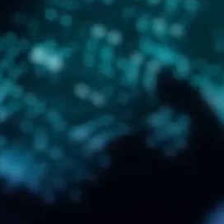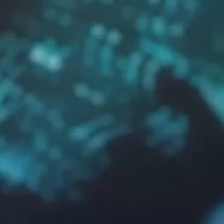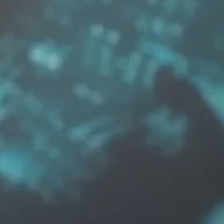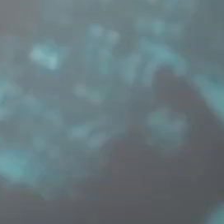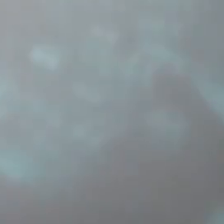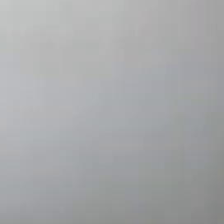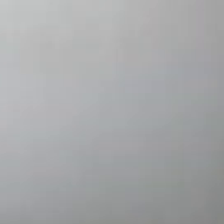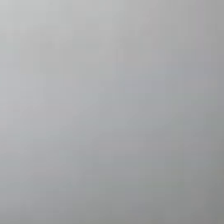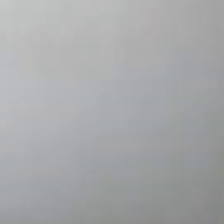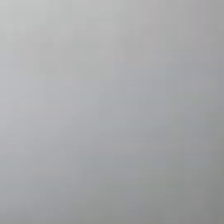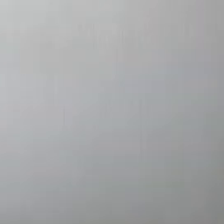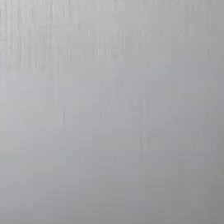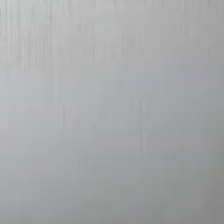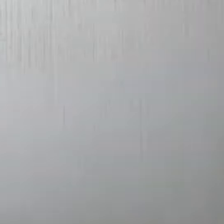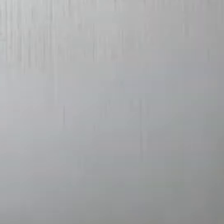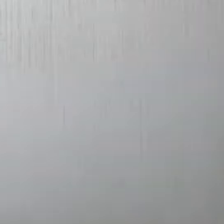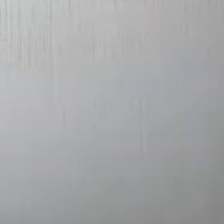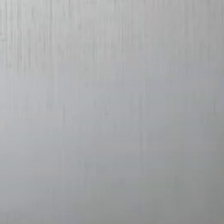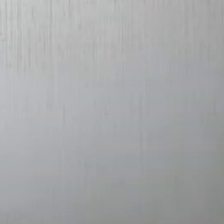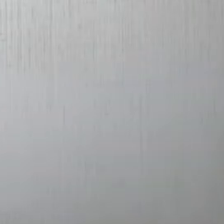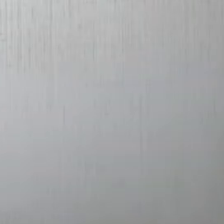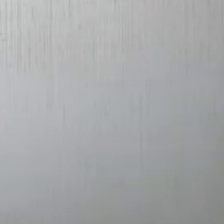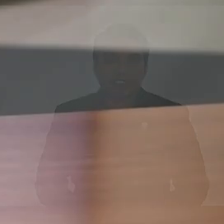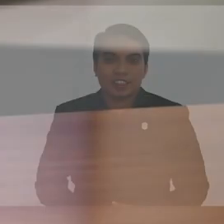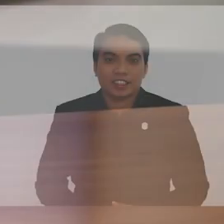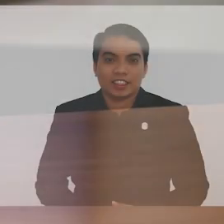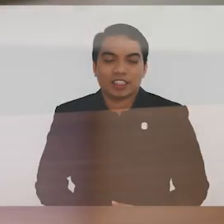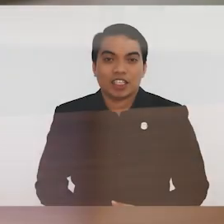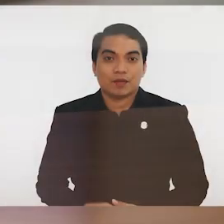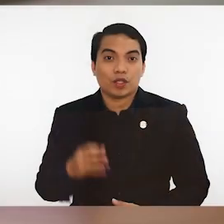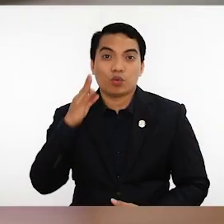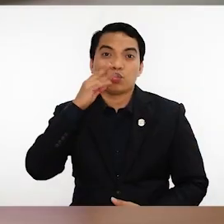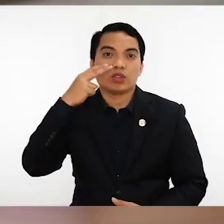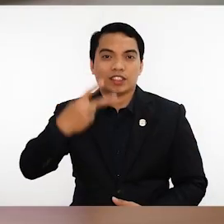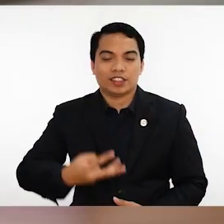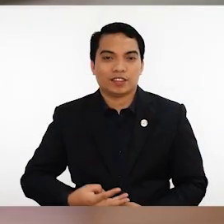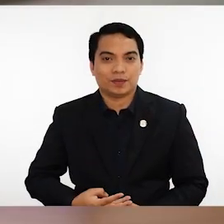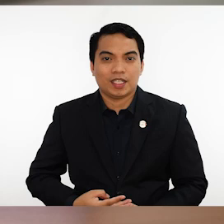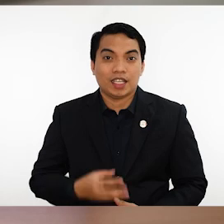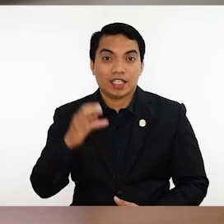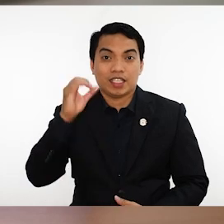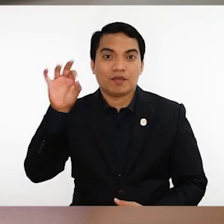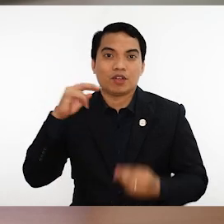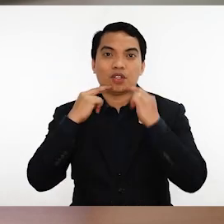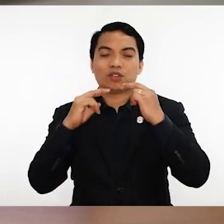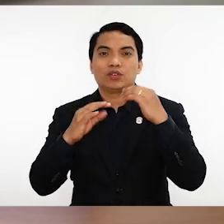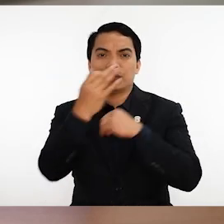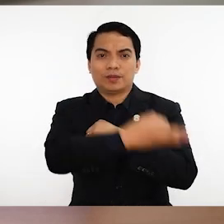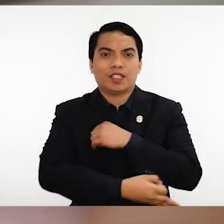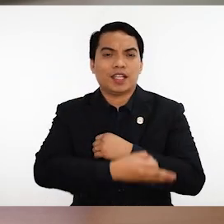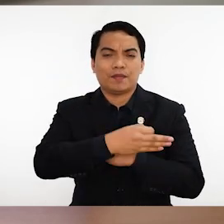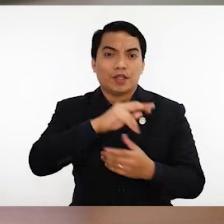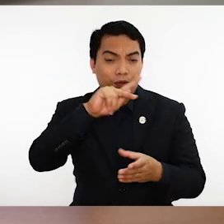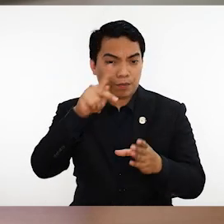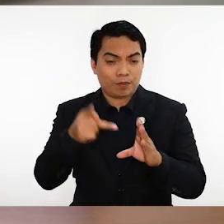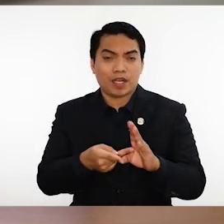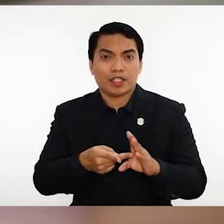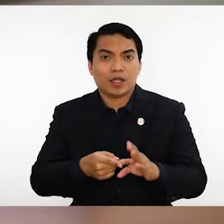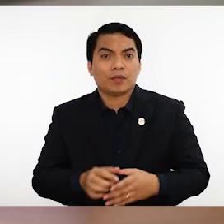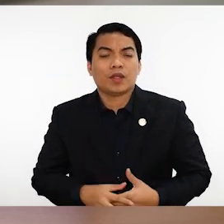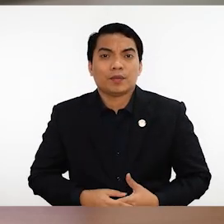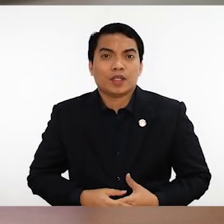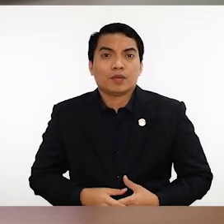Welcome back! in CFO News Broad as part of